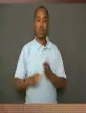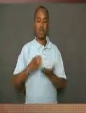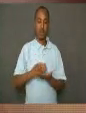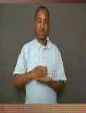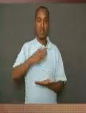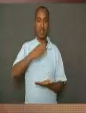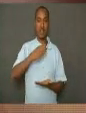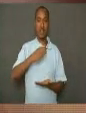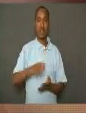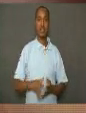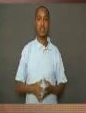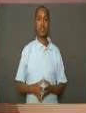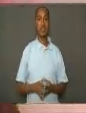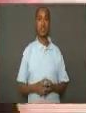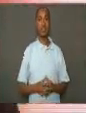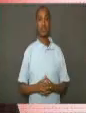beaker.